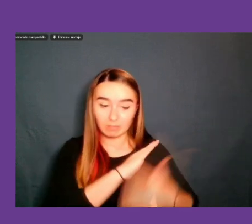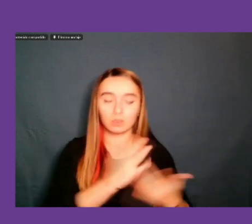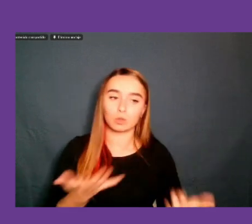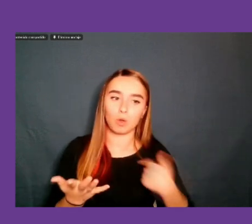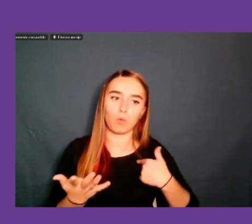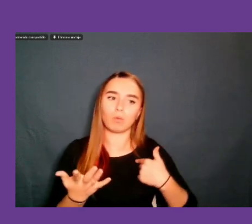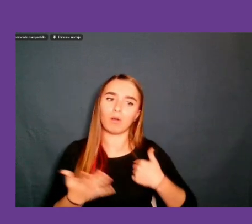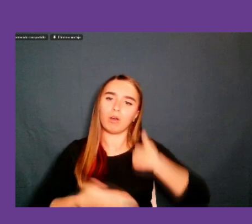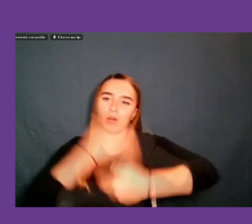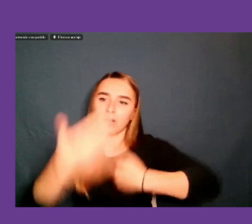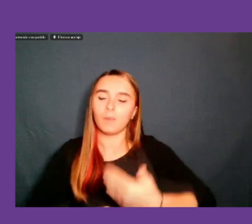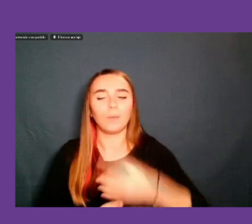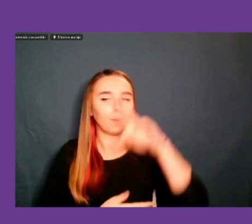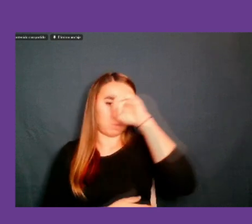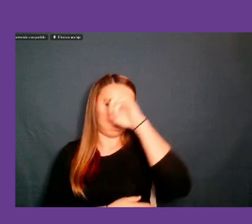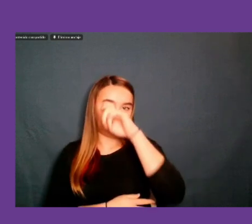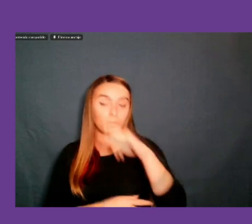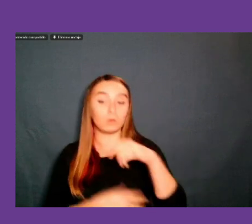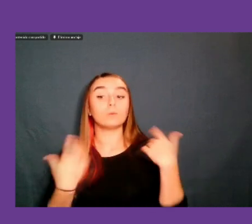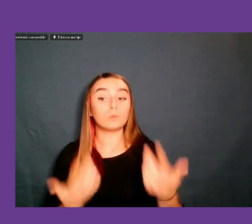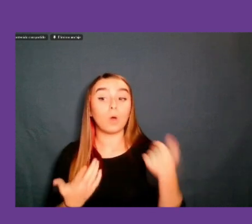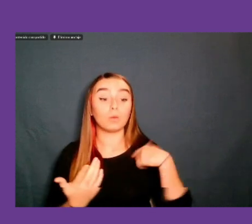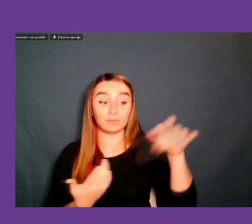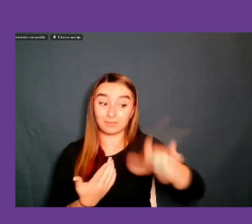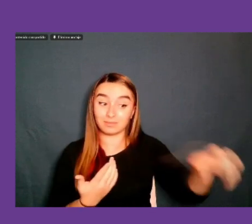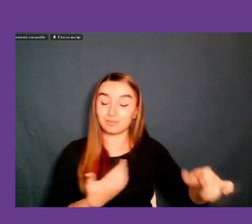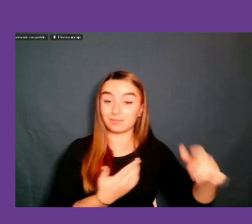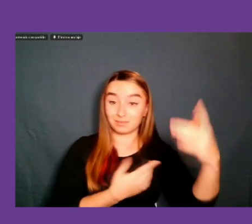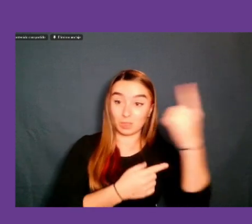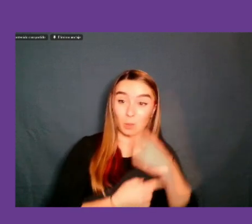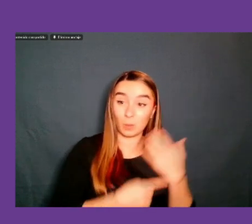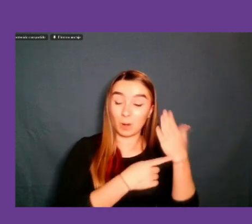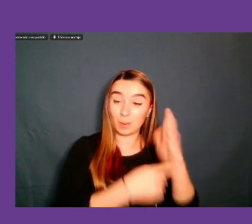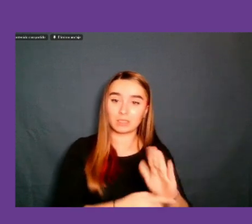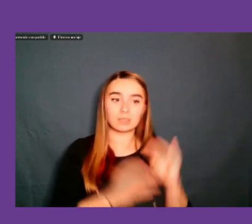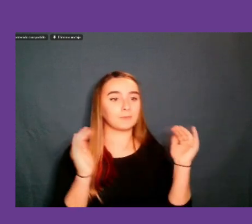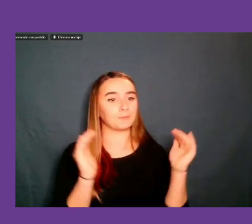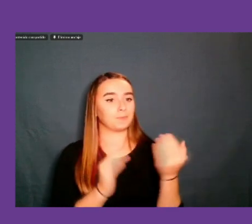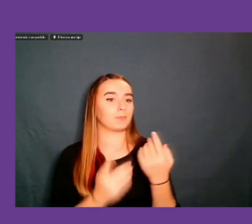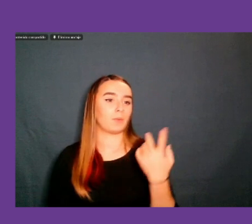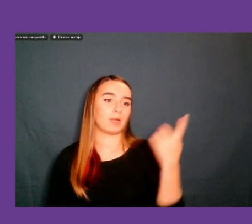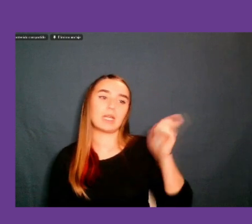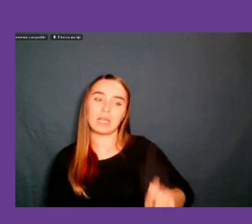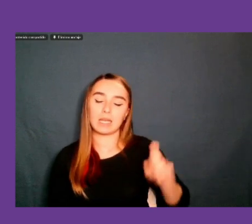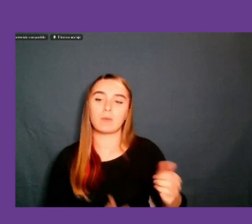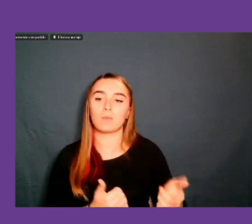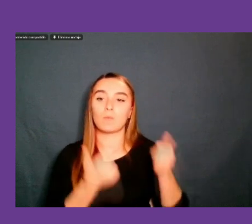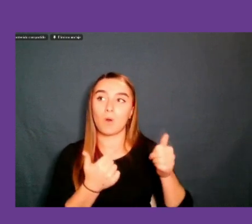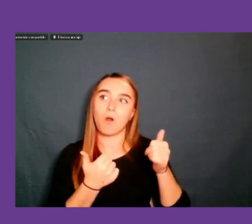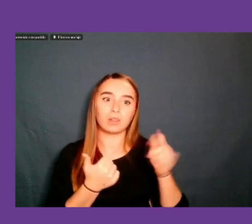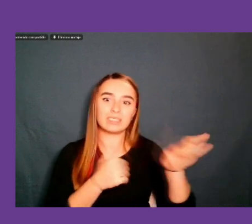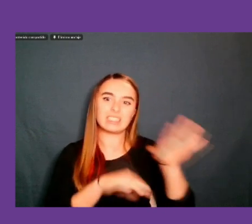that there is an absence of civil society representation from the table where decisions are taken.